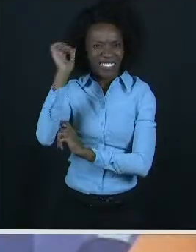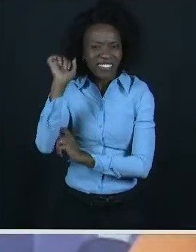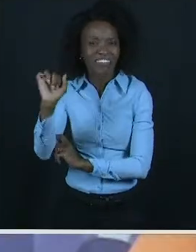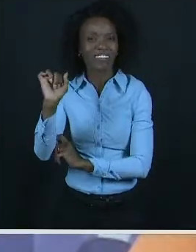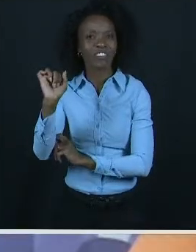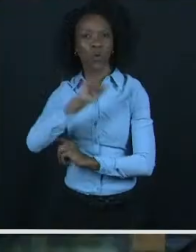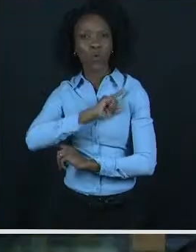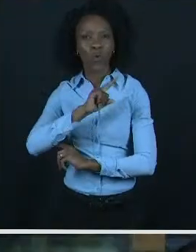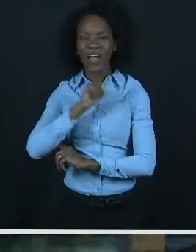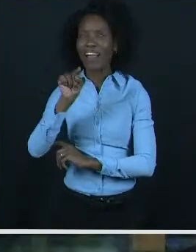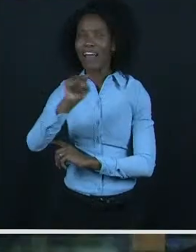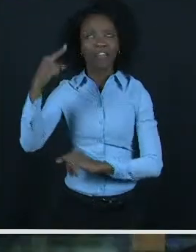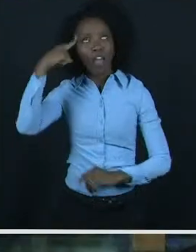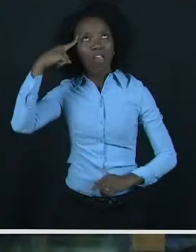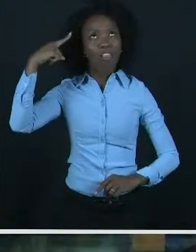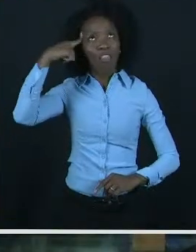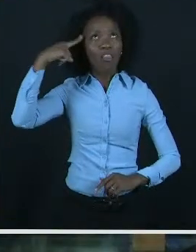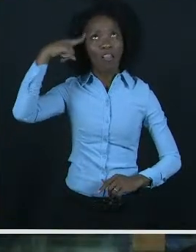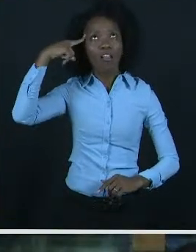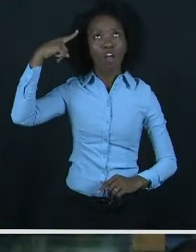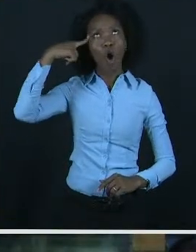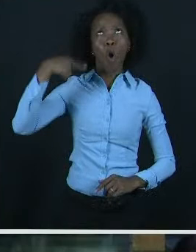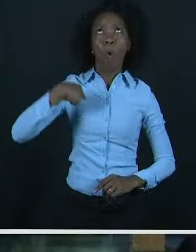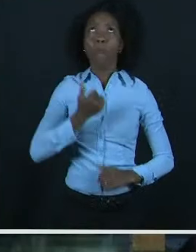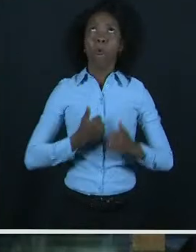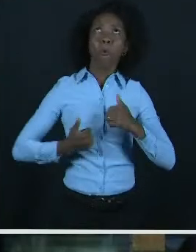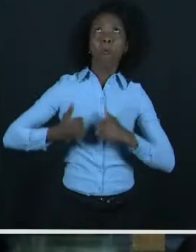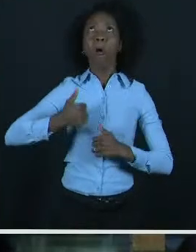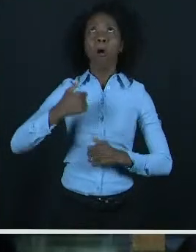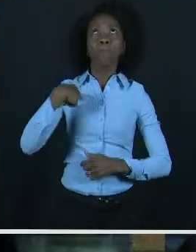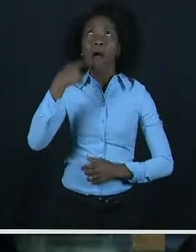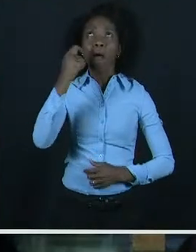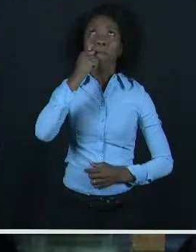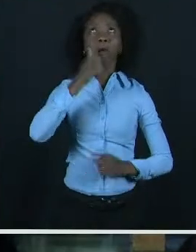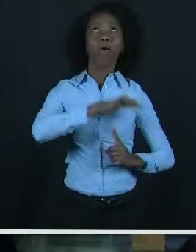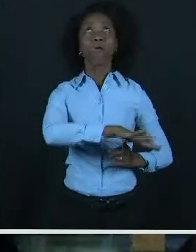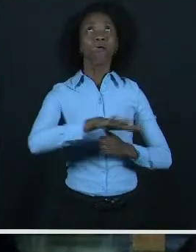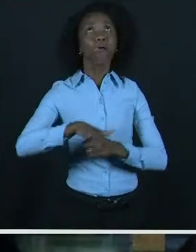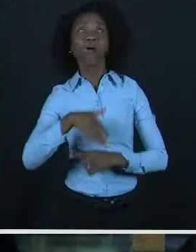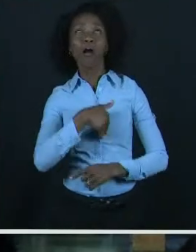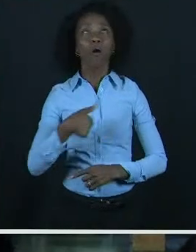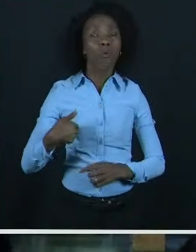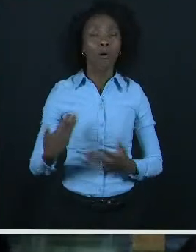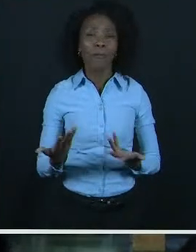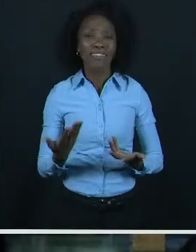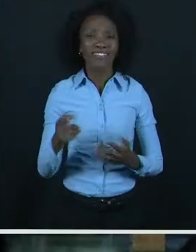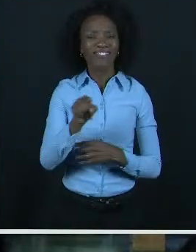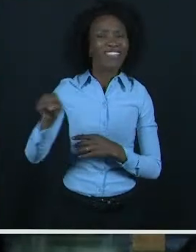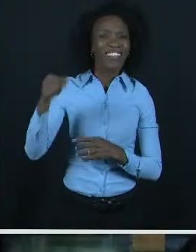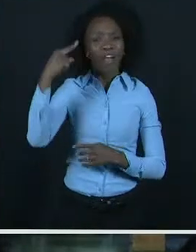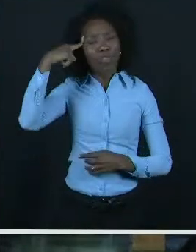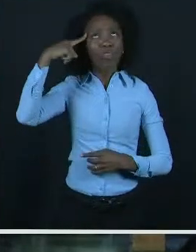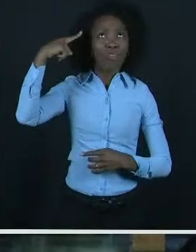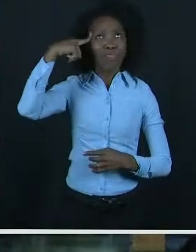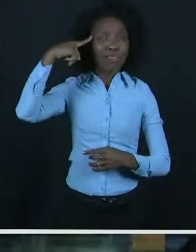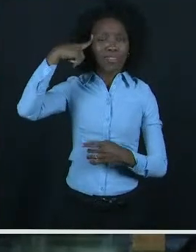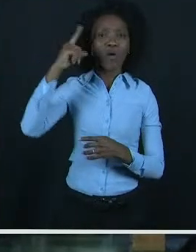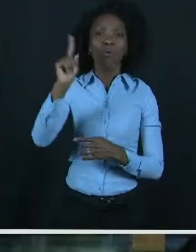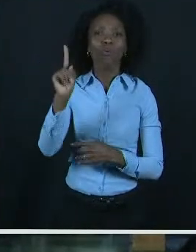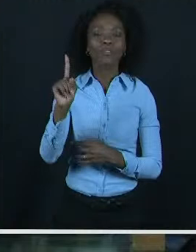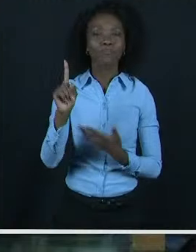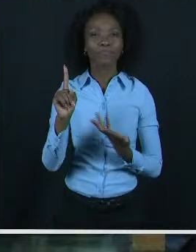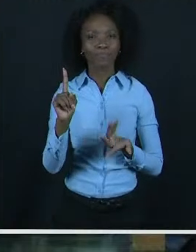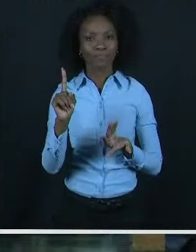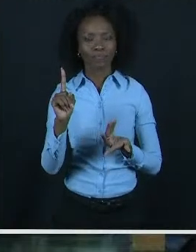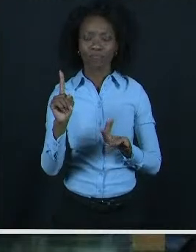with their sense of masculinity, who are also intoxicated with a